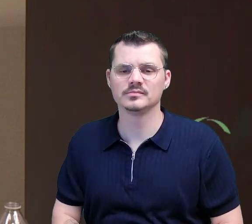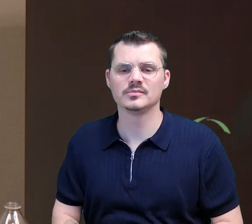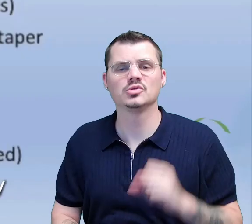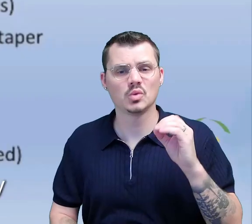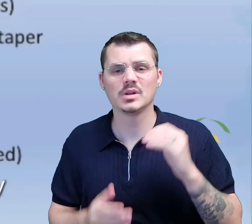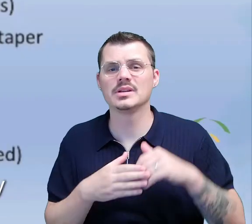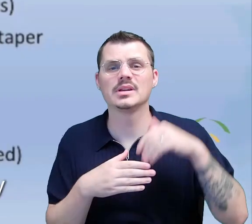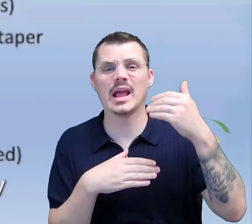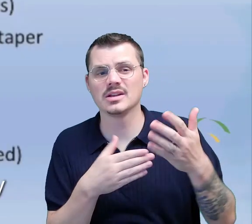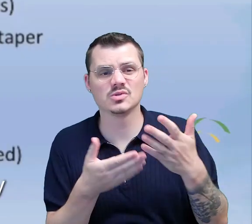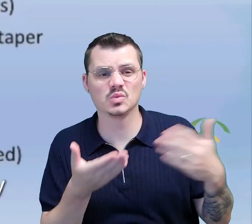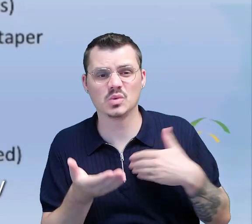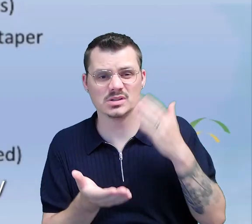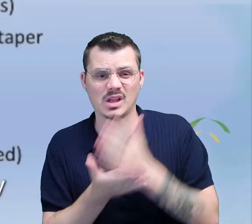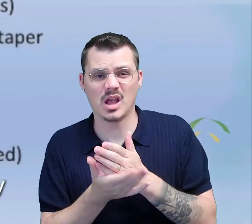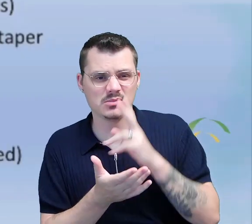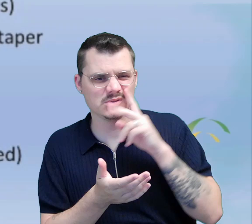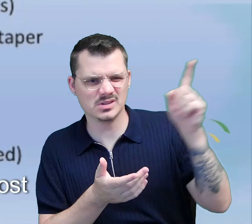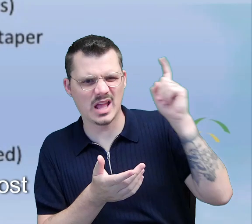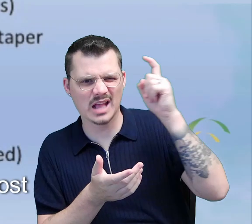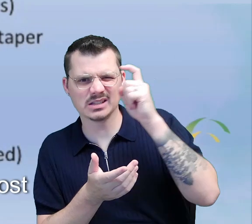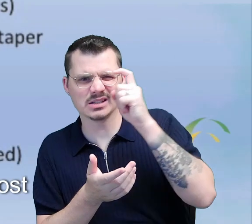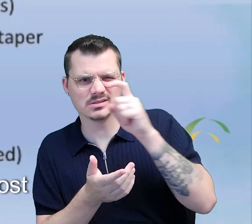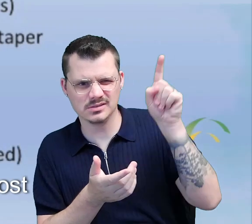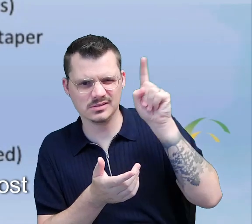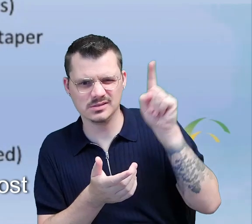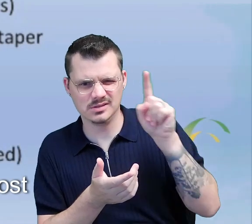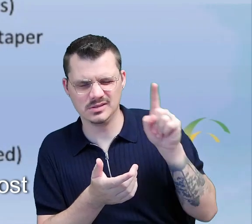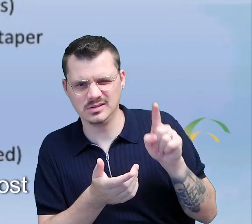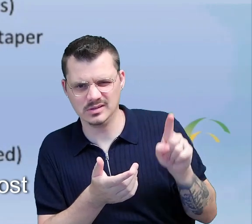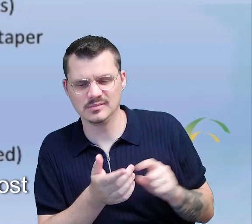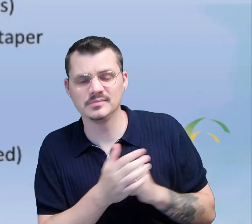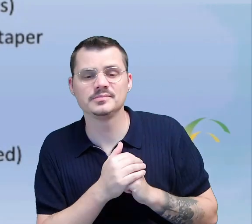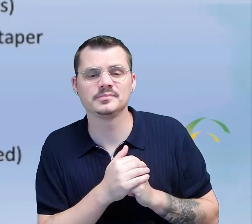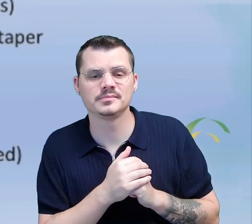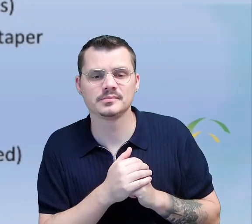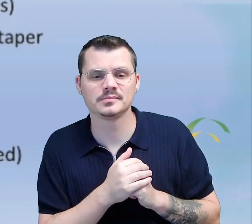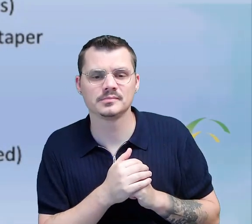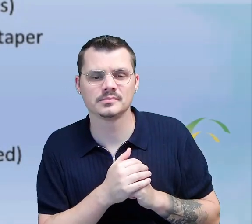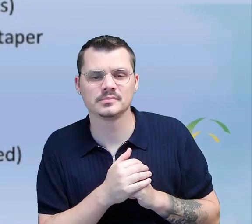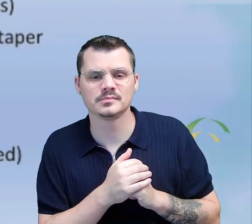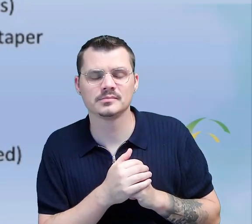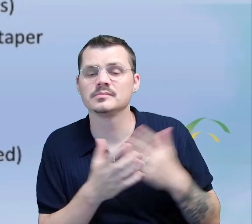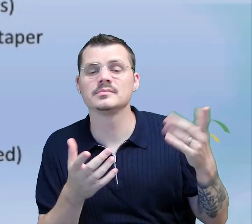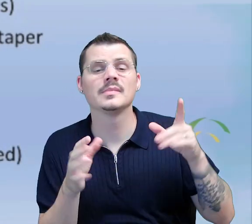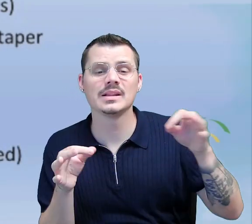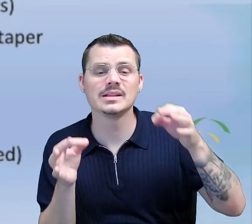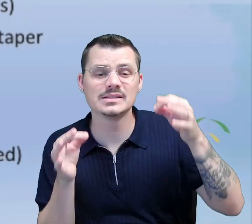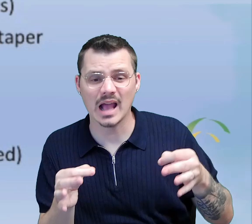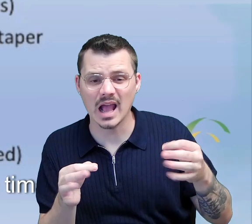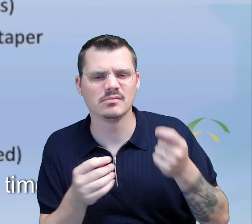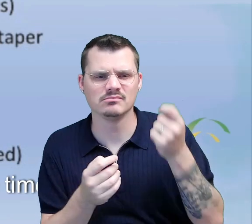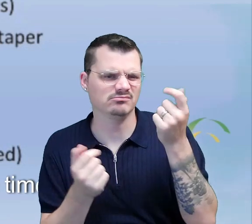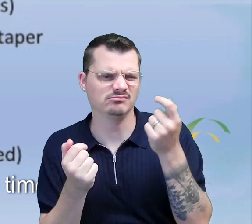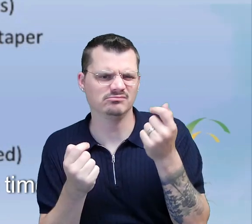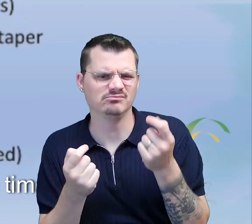So the next things that were probably the things messing up his life the most, he decided to